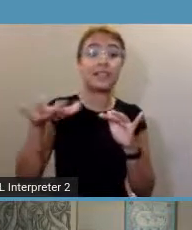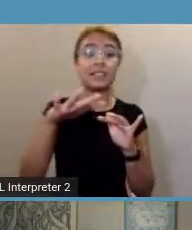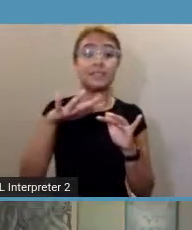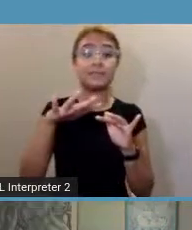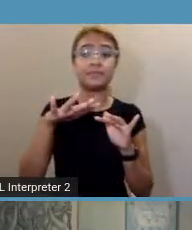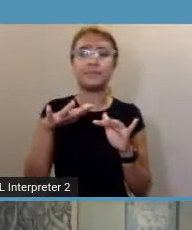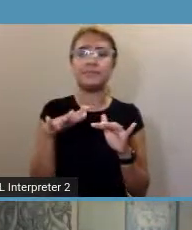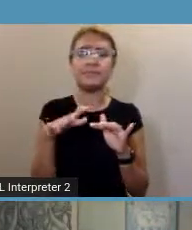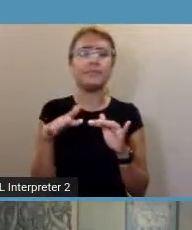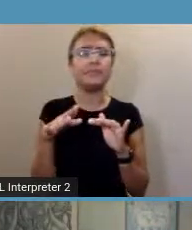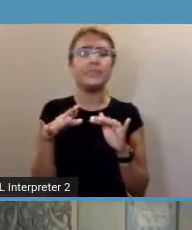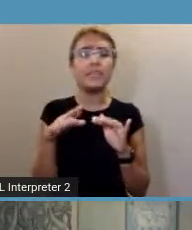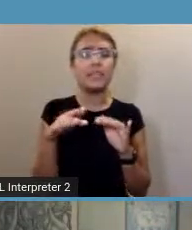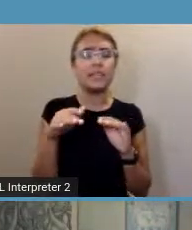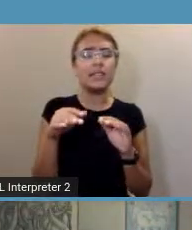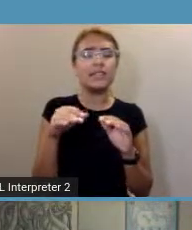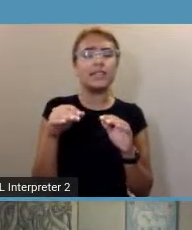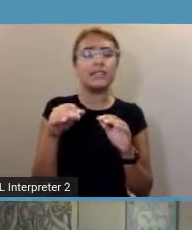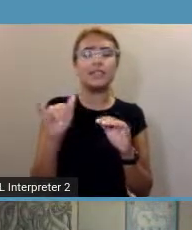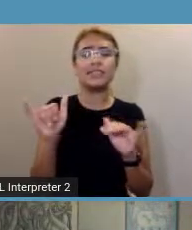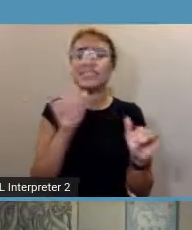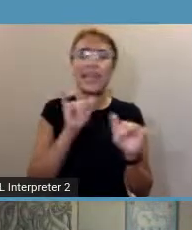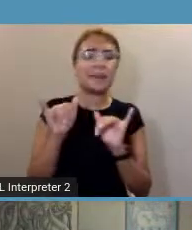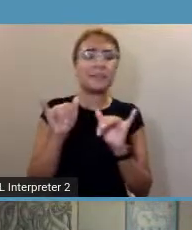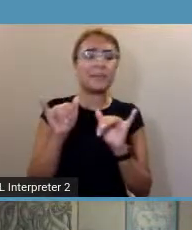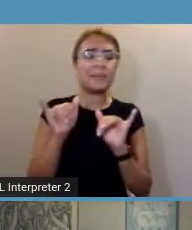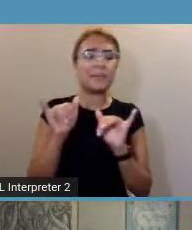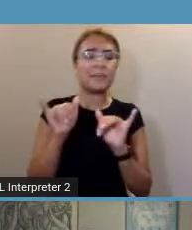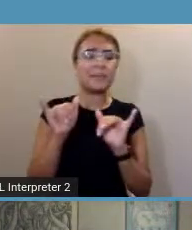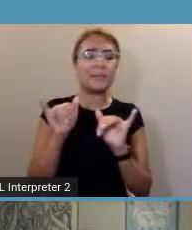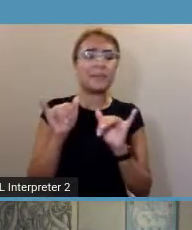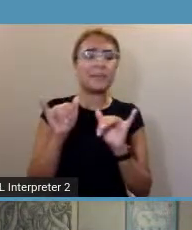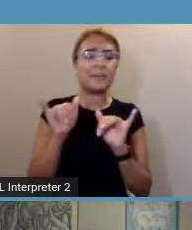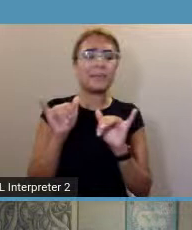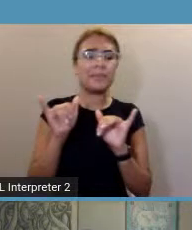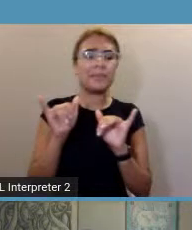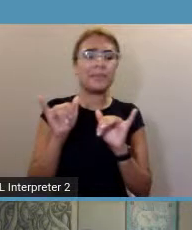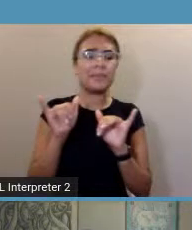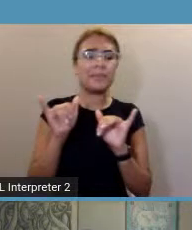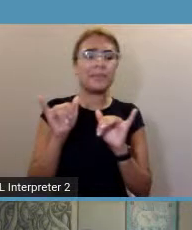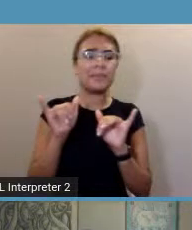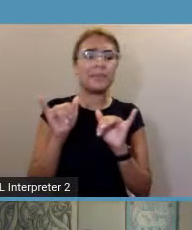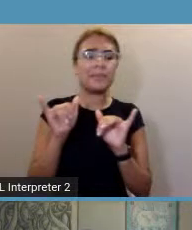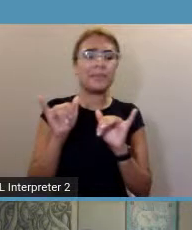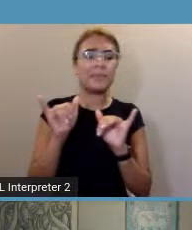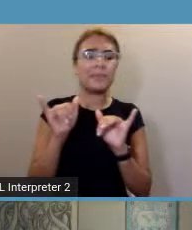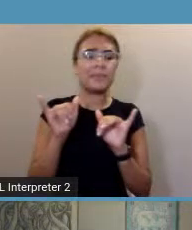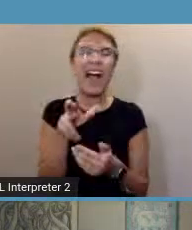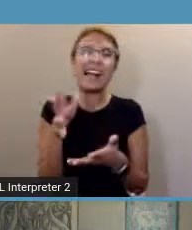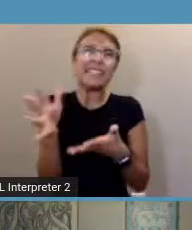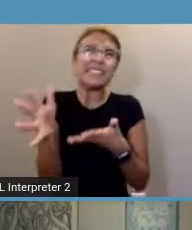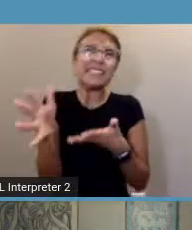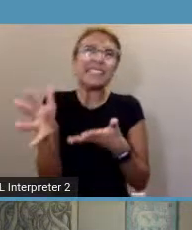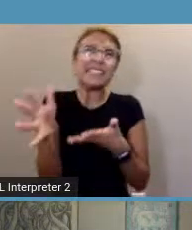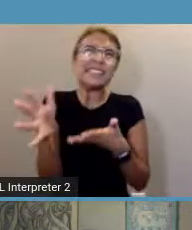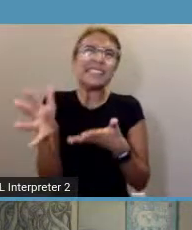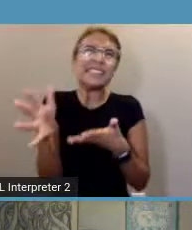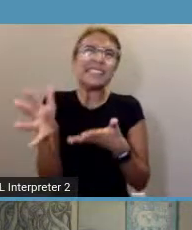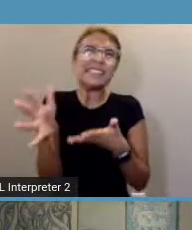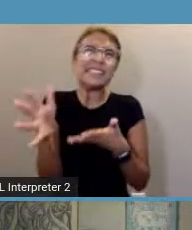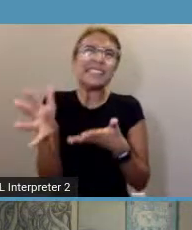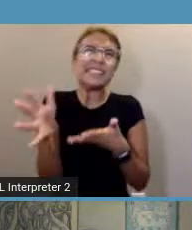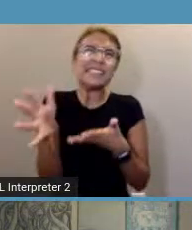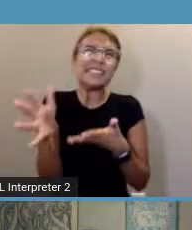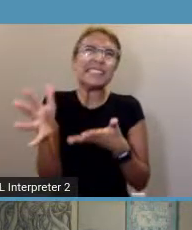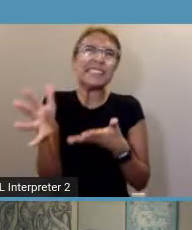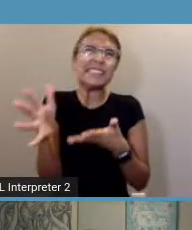some things that are called actors, but it's literally drag and drop. And AR I'm not very familiar with. That one, it's